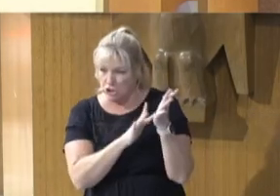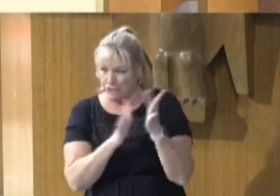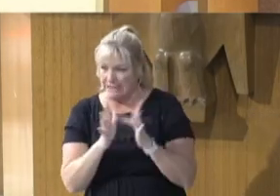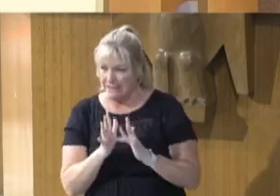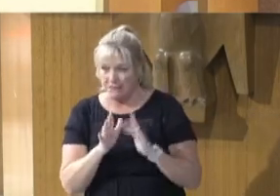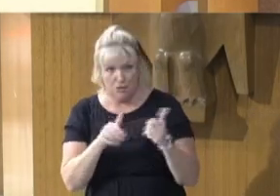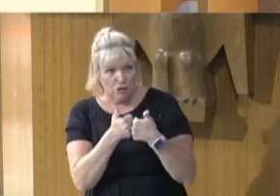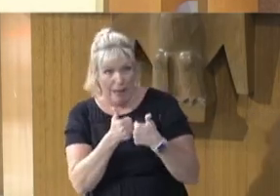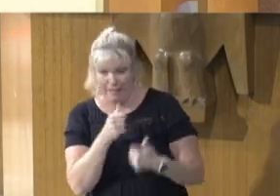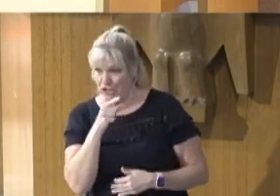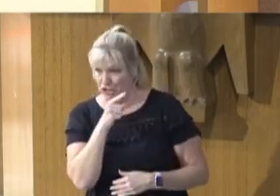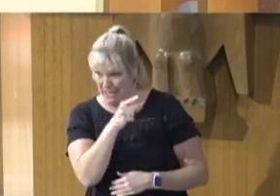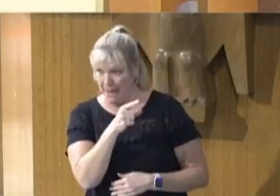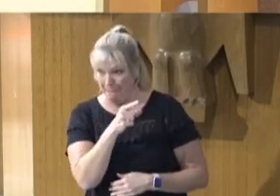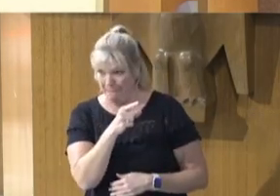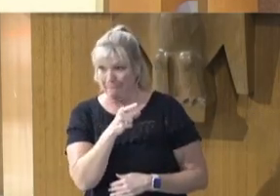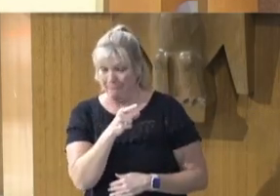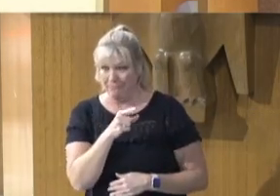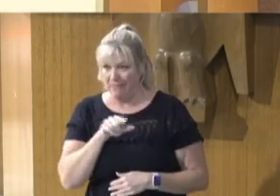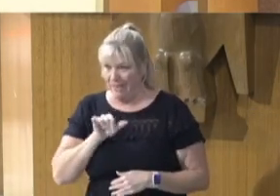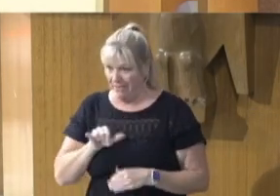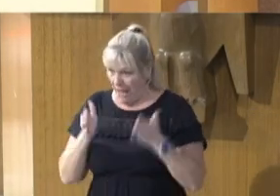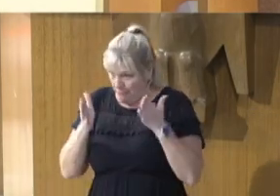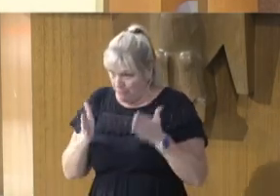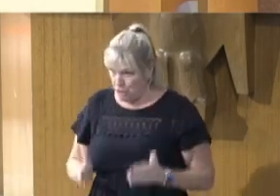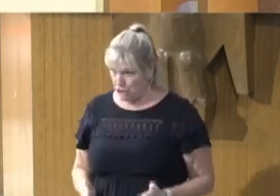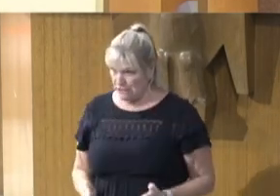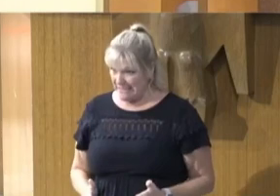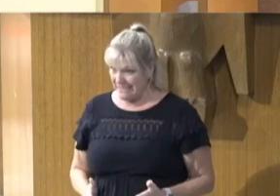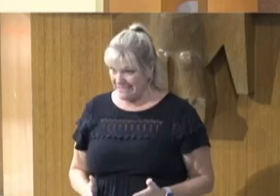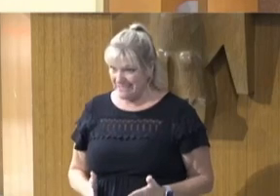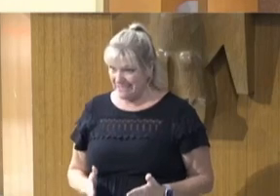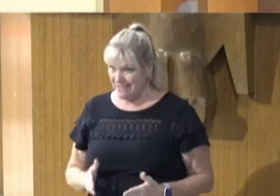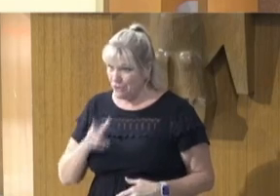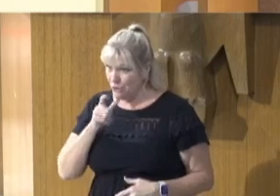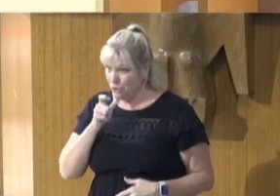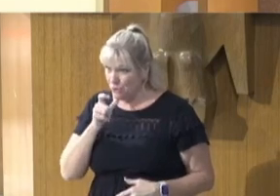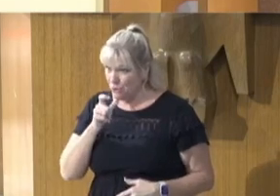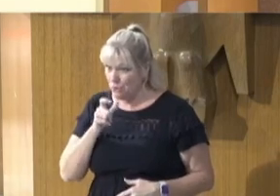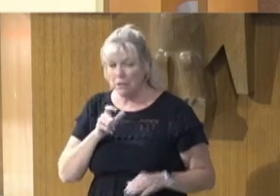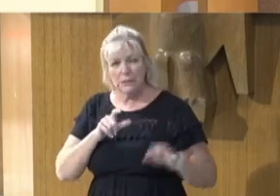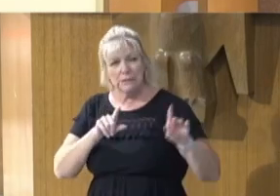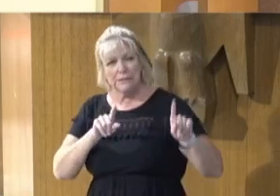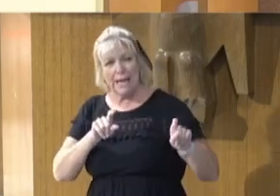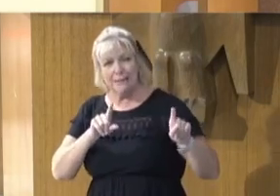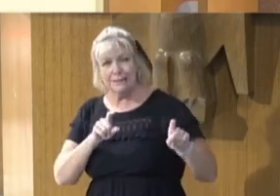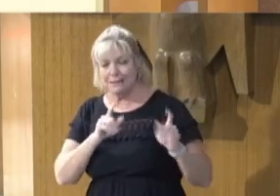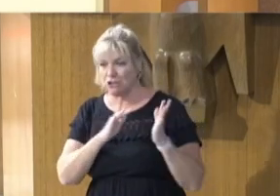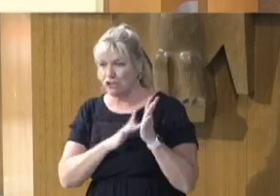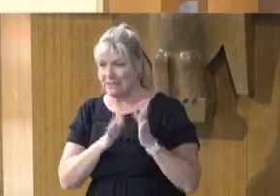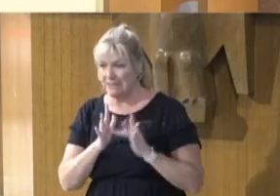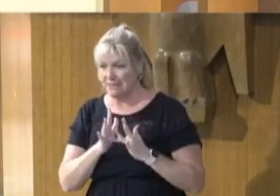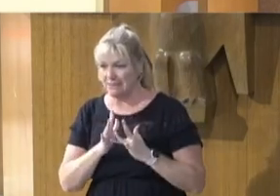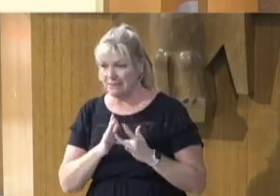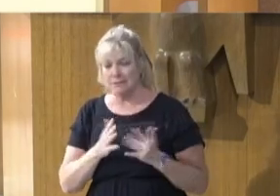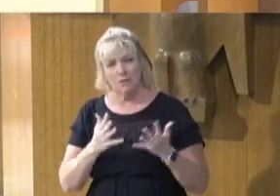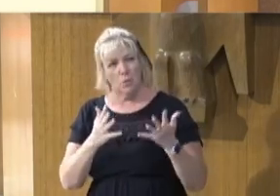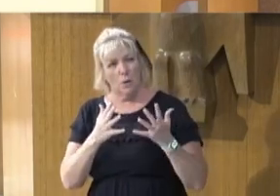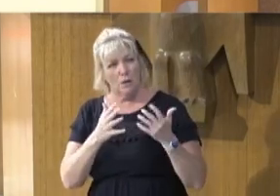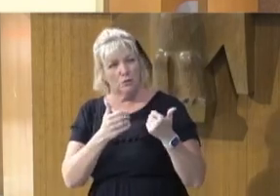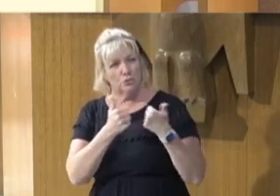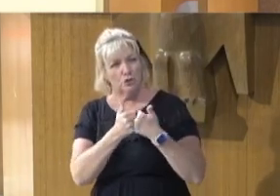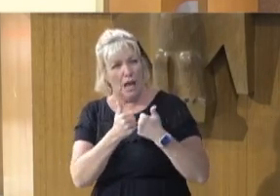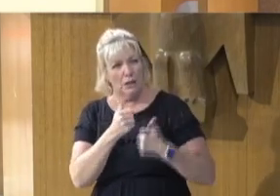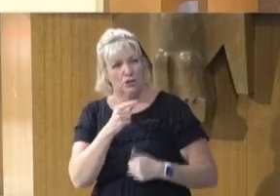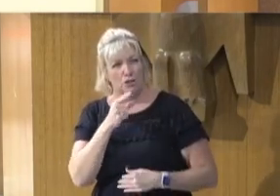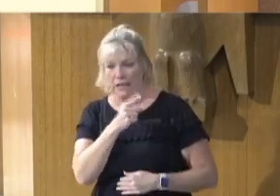prompt the telling of this parable is noted in scripture as testing Jesus and wanting to justify or